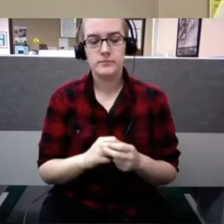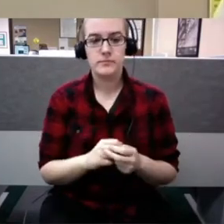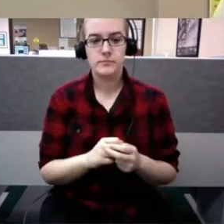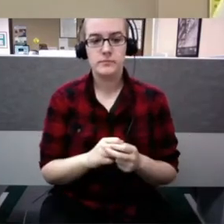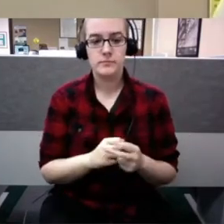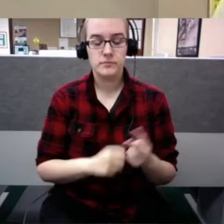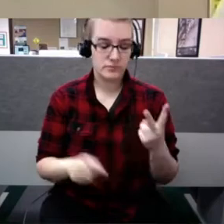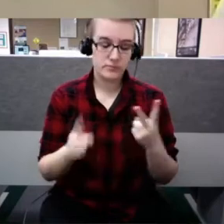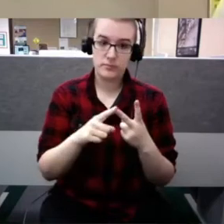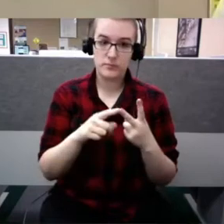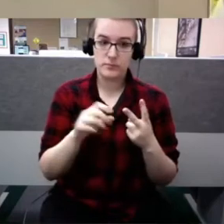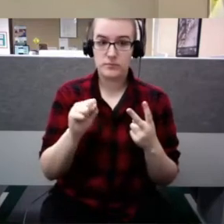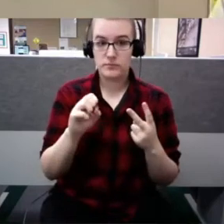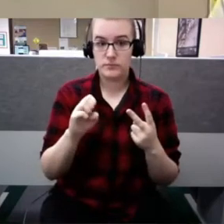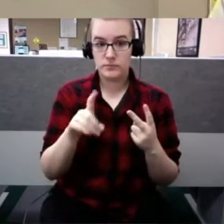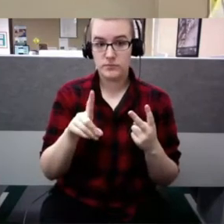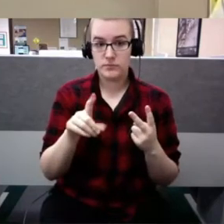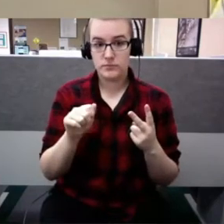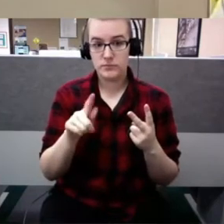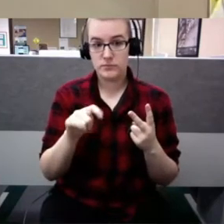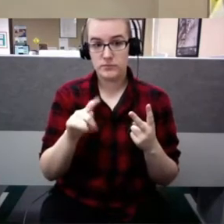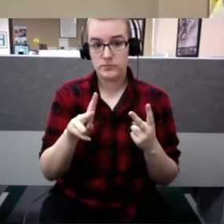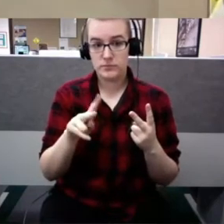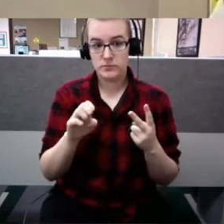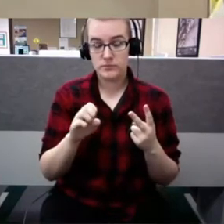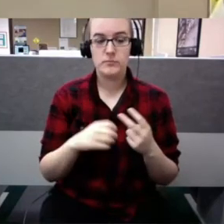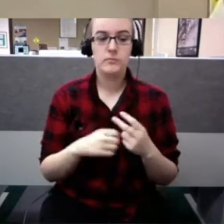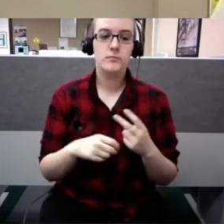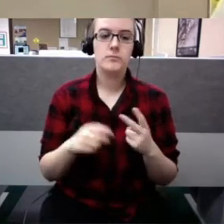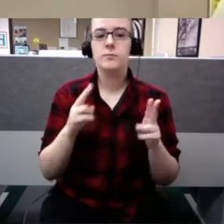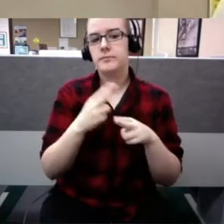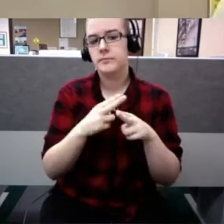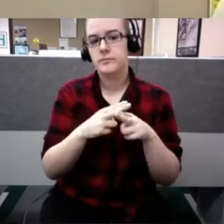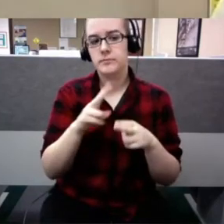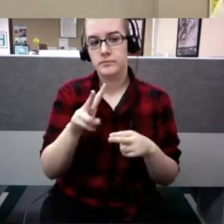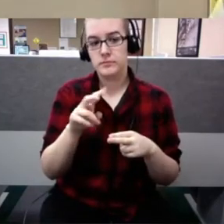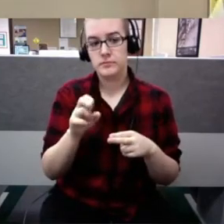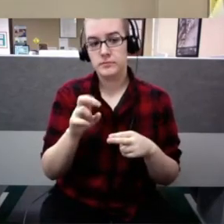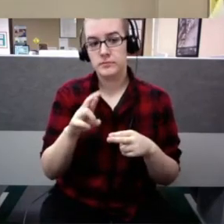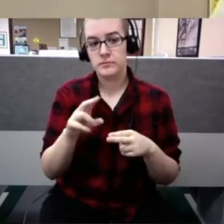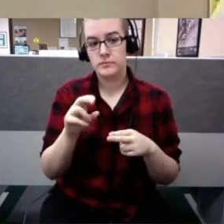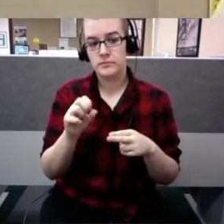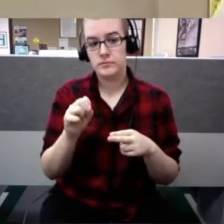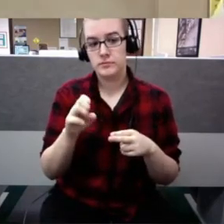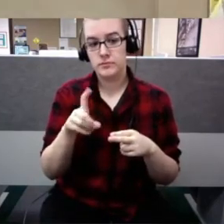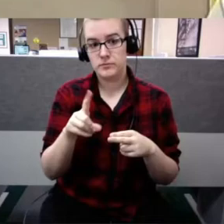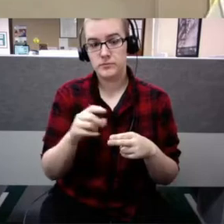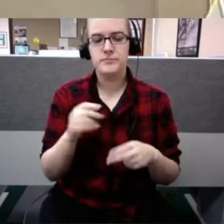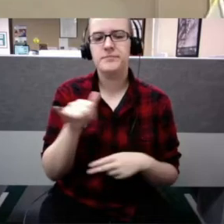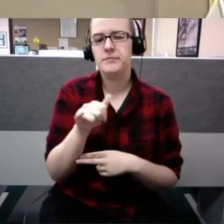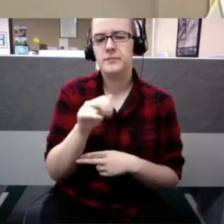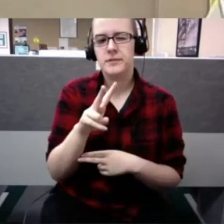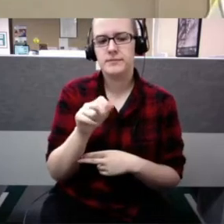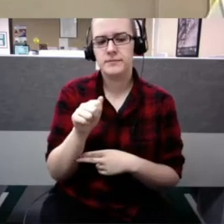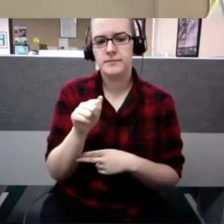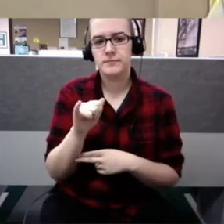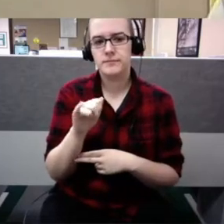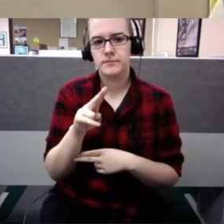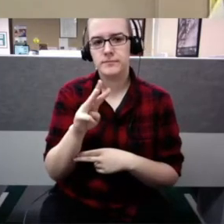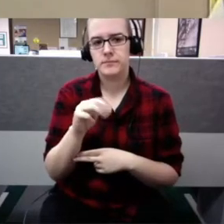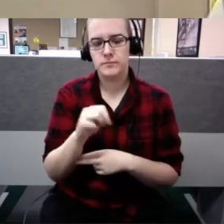a sedative called Versed. Versed is similar to Valium, but there again it's much shorter